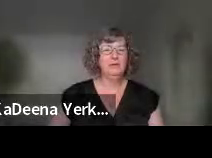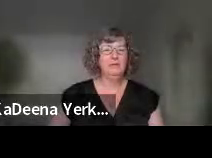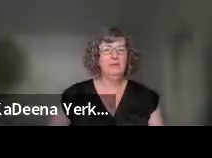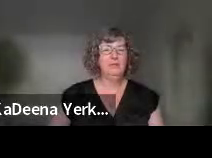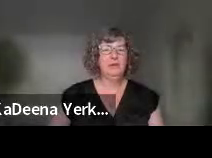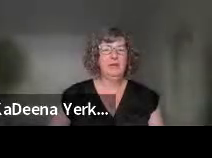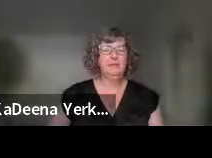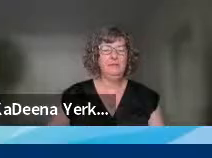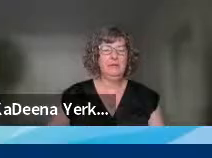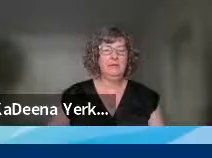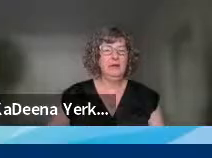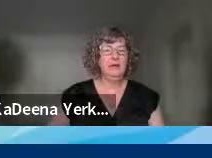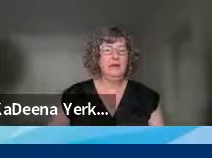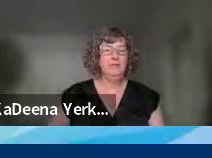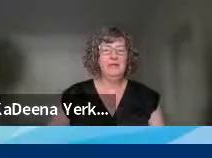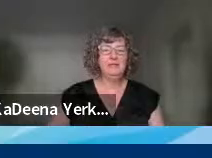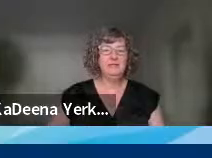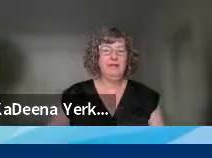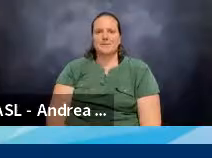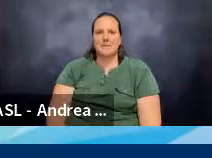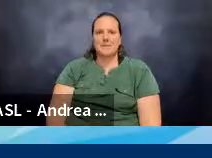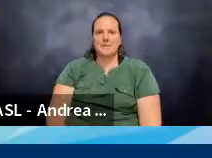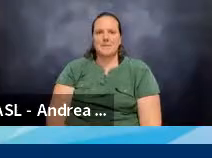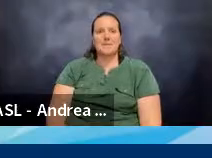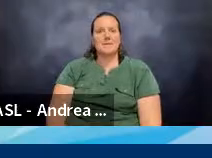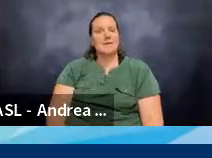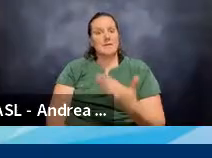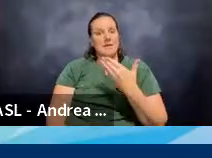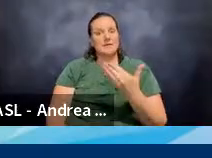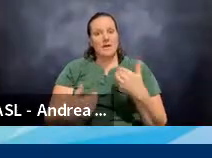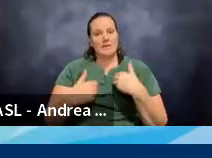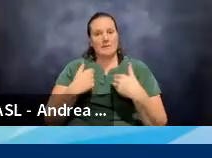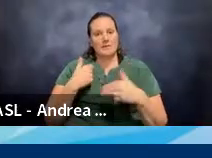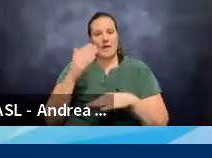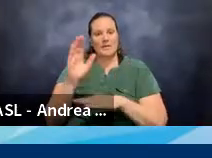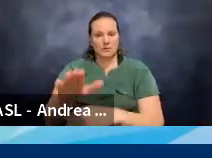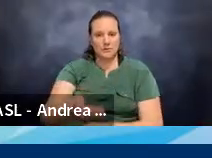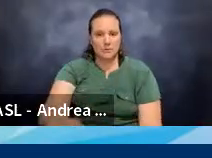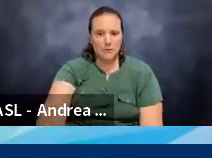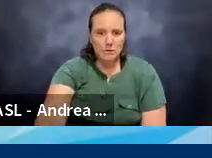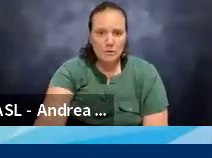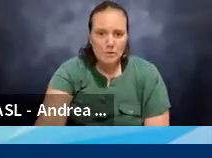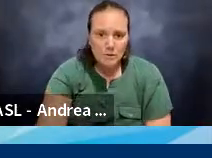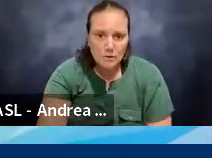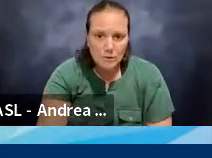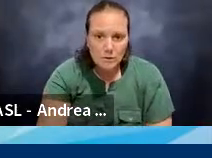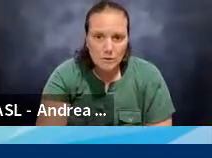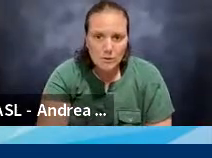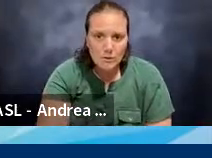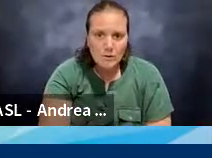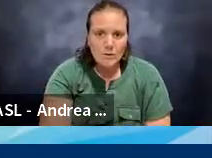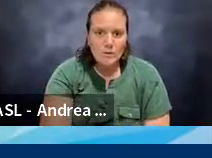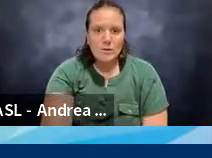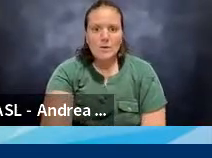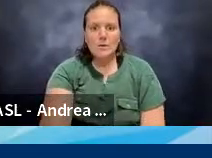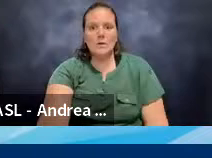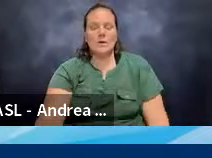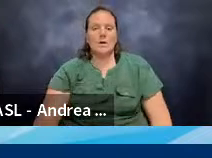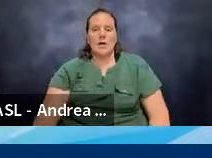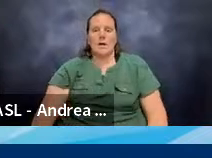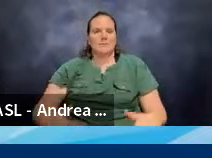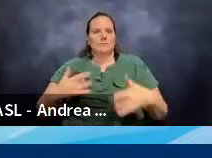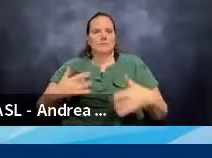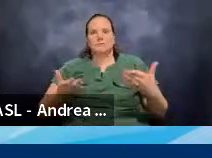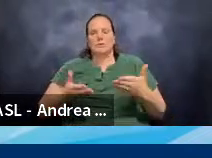While those are popping up. Thanks for having me this afternoon. I'm excited to be here and share a few more details with